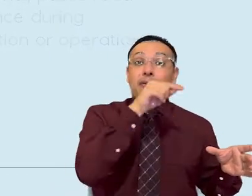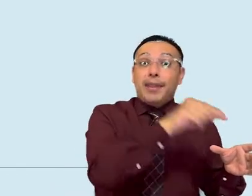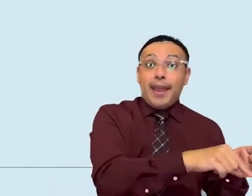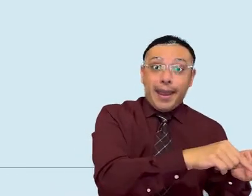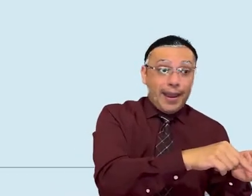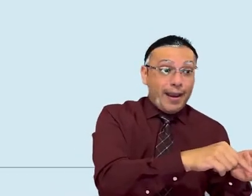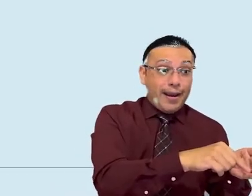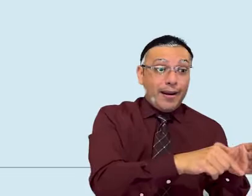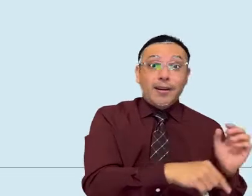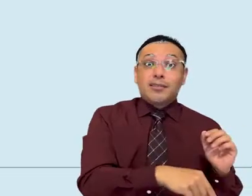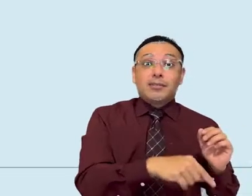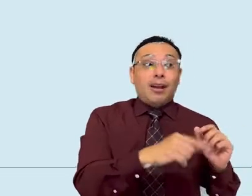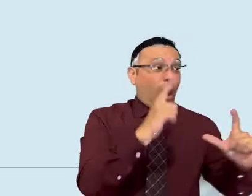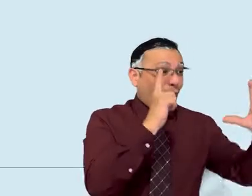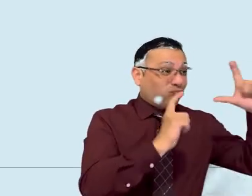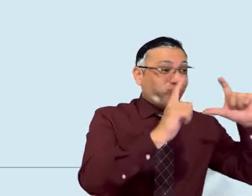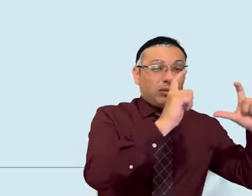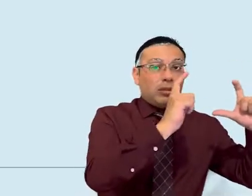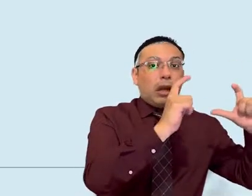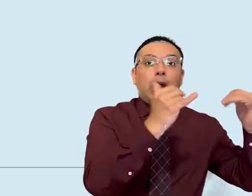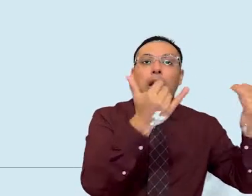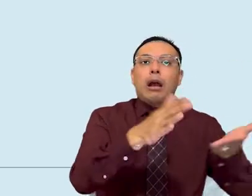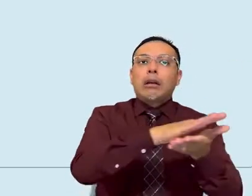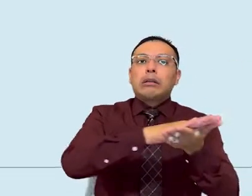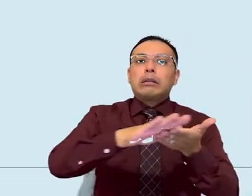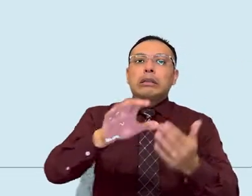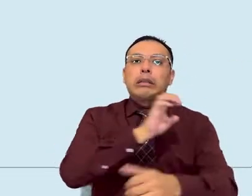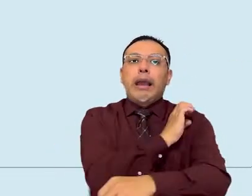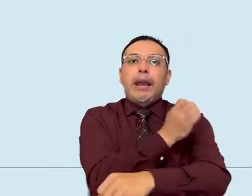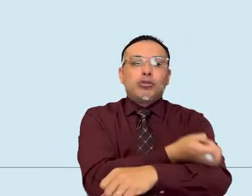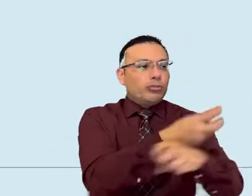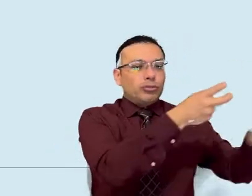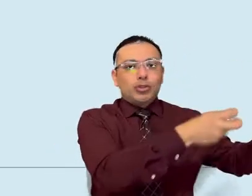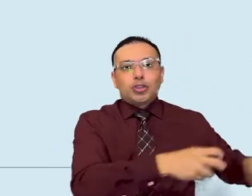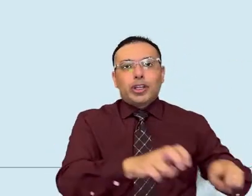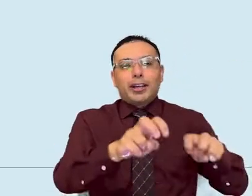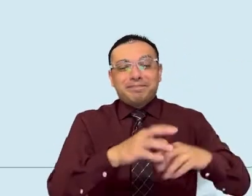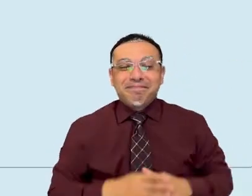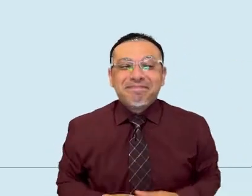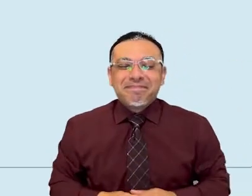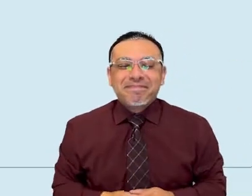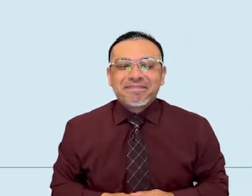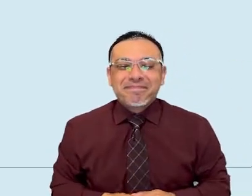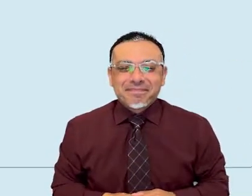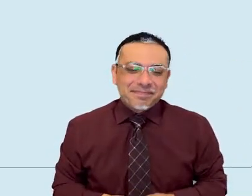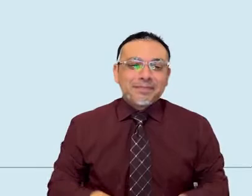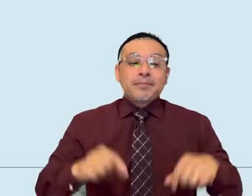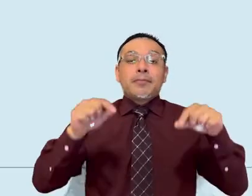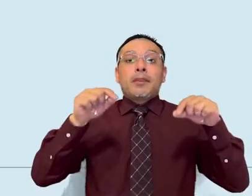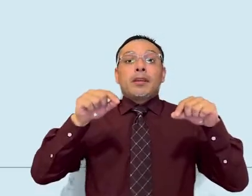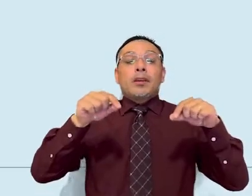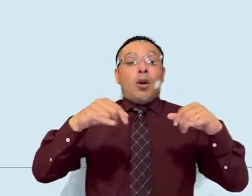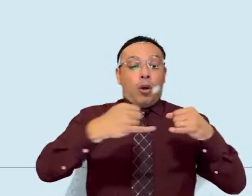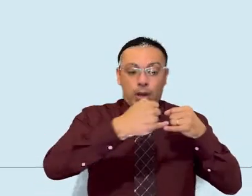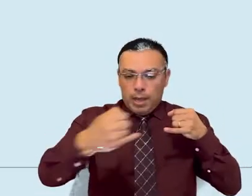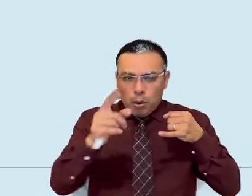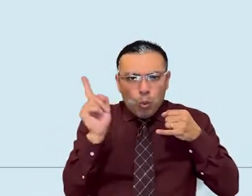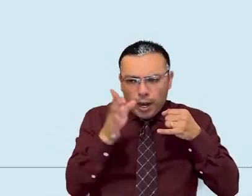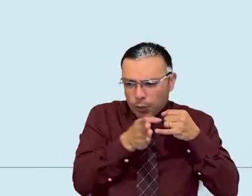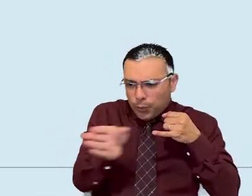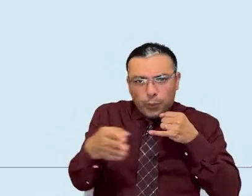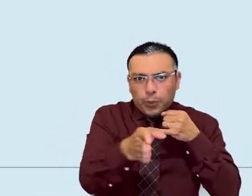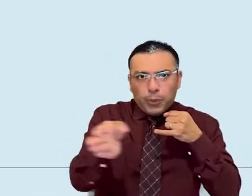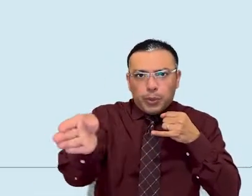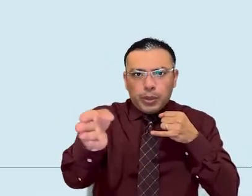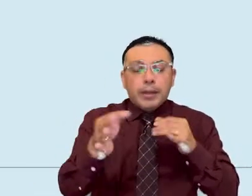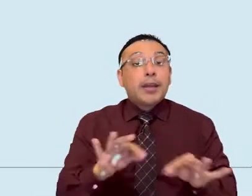a little bit more detail about that a little bit later. Now, our approach to developing this cable route, first of all, in terms of selecting the